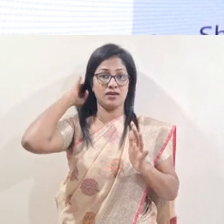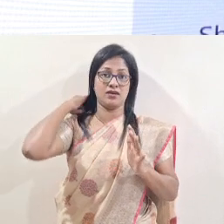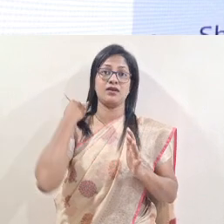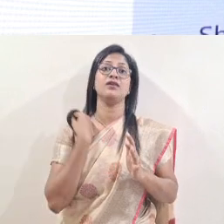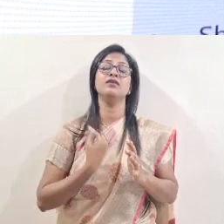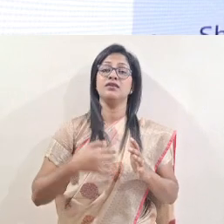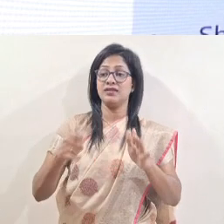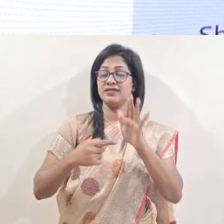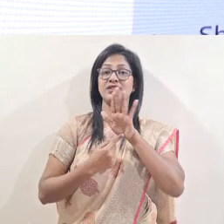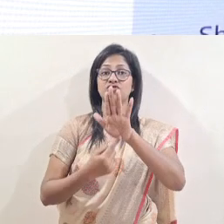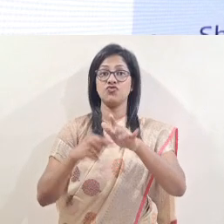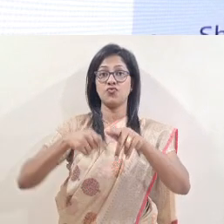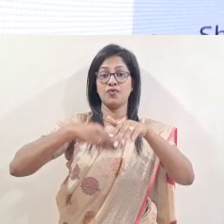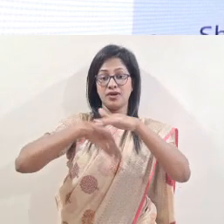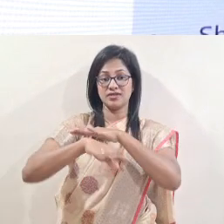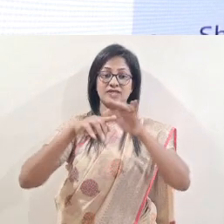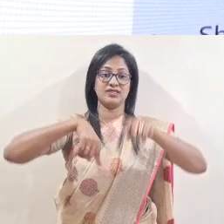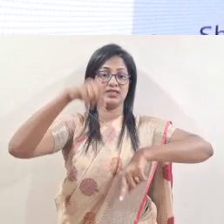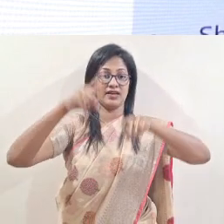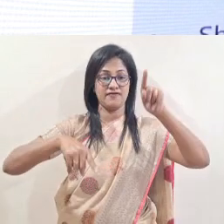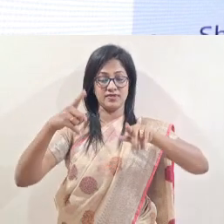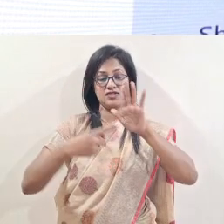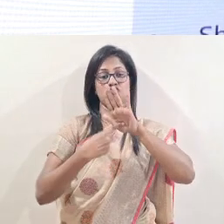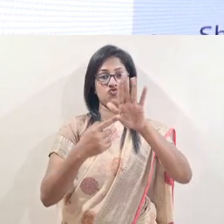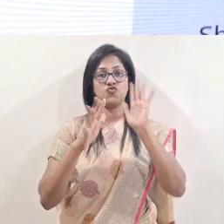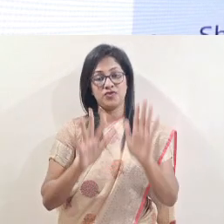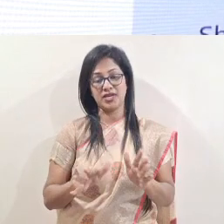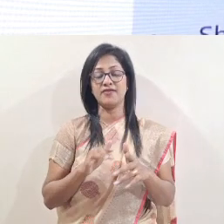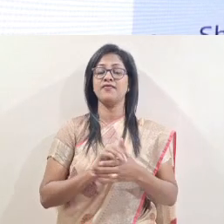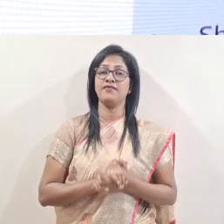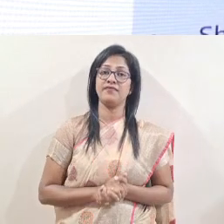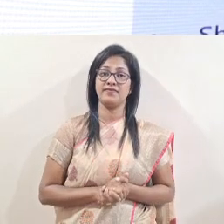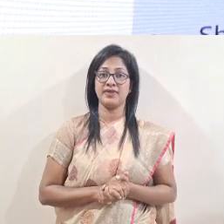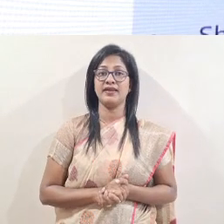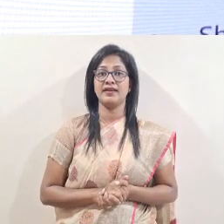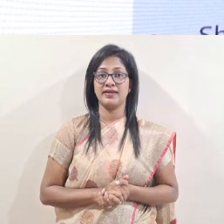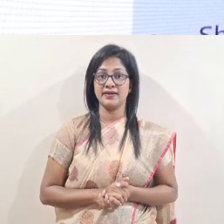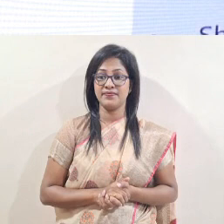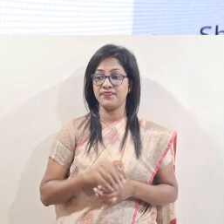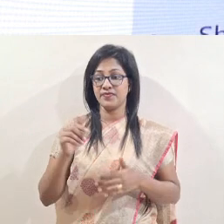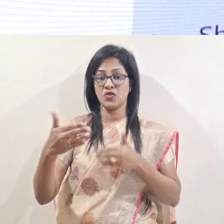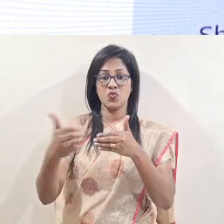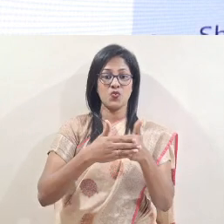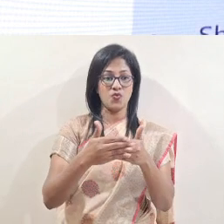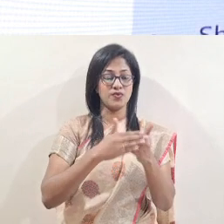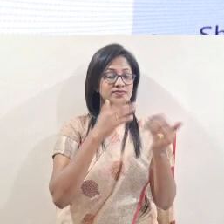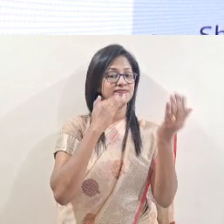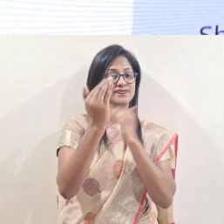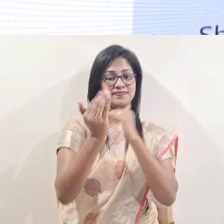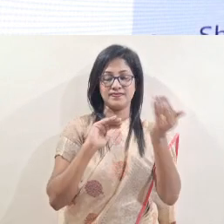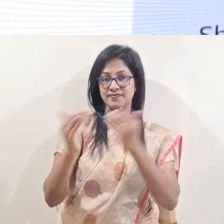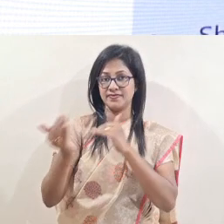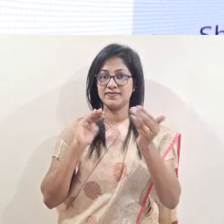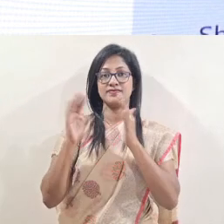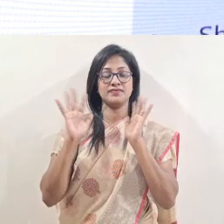of diversity and people actually are into a close interaction with each other. So it creates